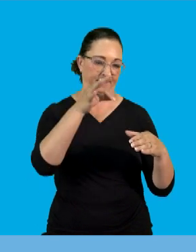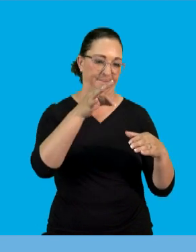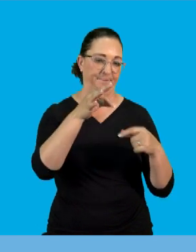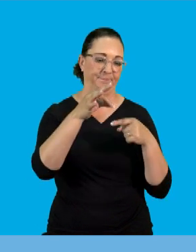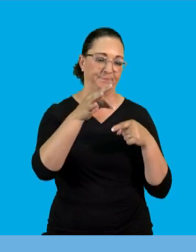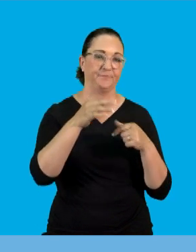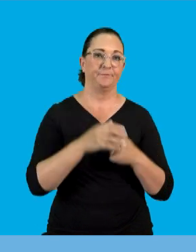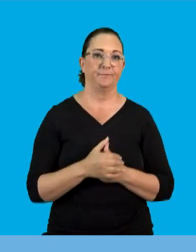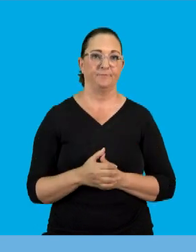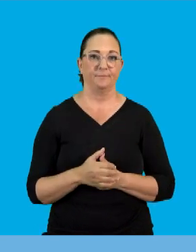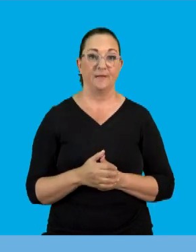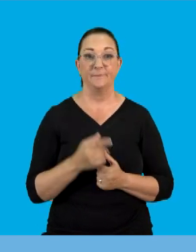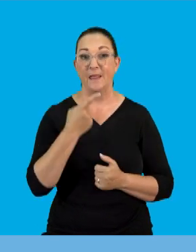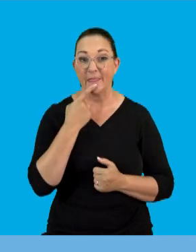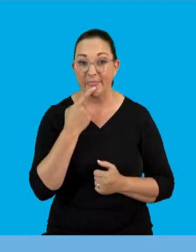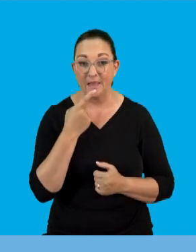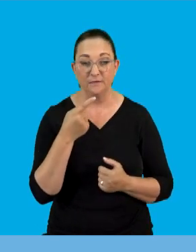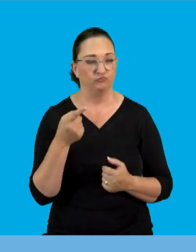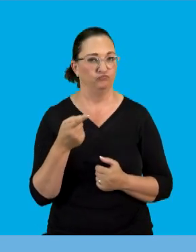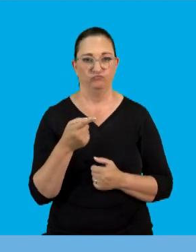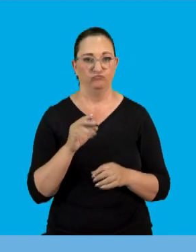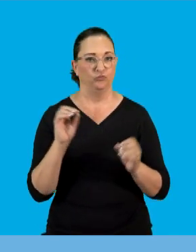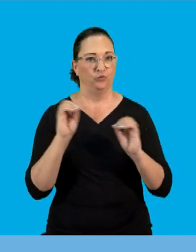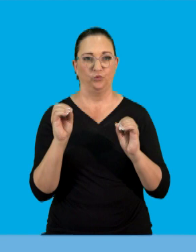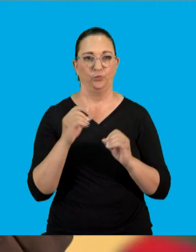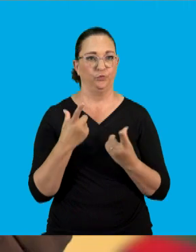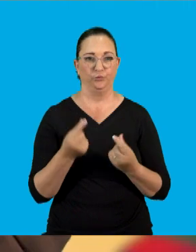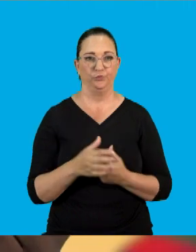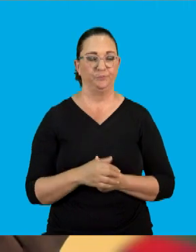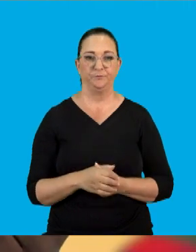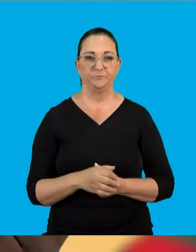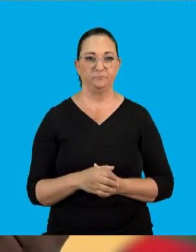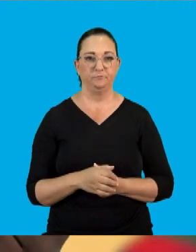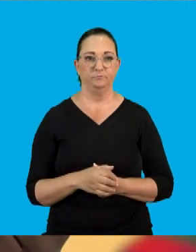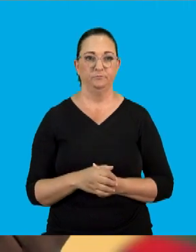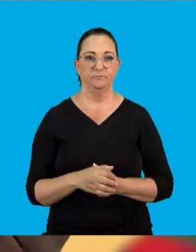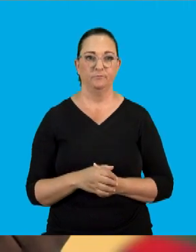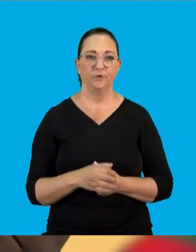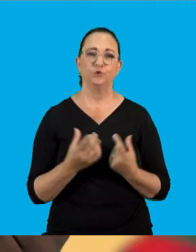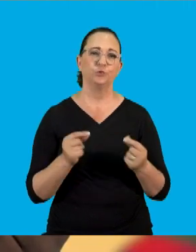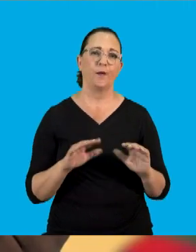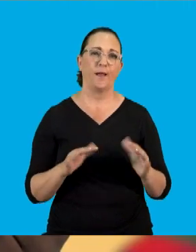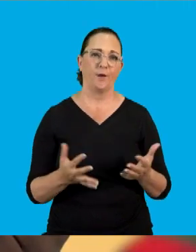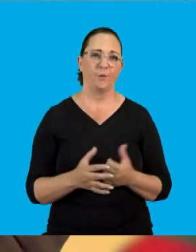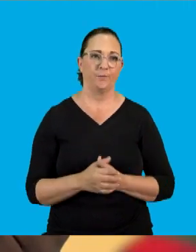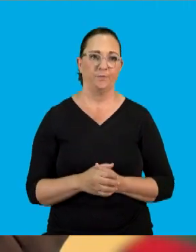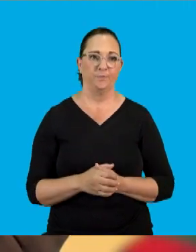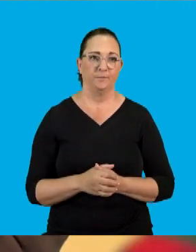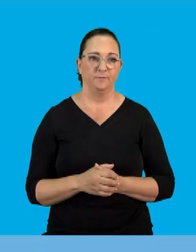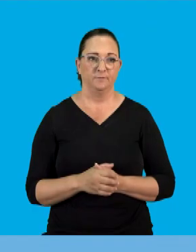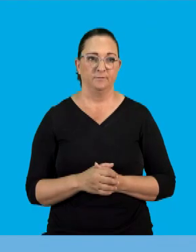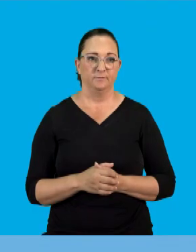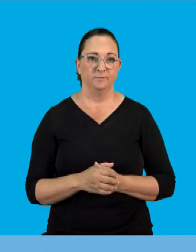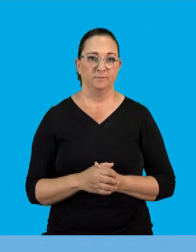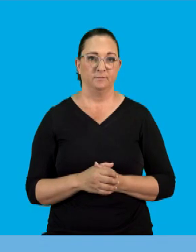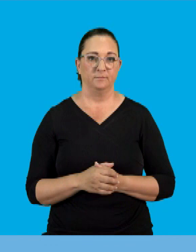litmus paper. Notice that no one tasted anything here. You shouldn't too. So now, how do we do that? We dip the litmus